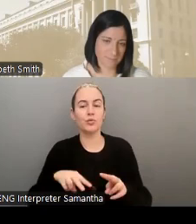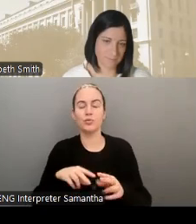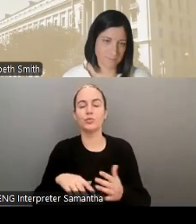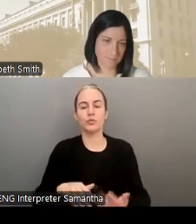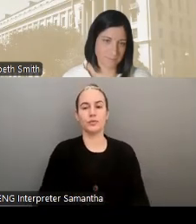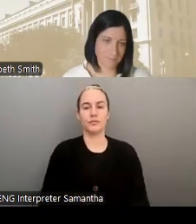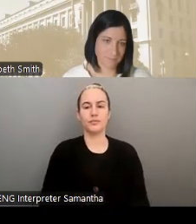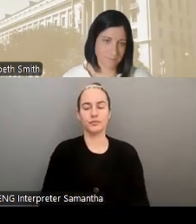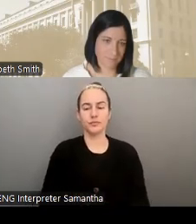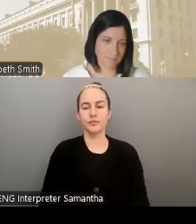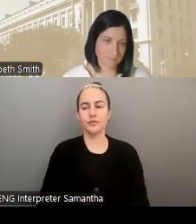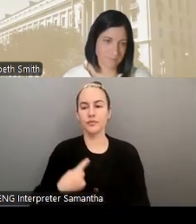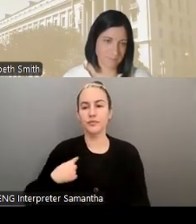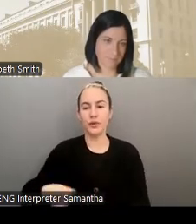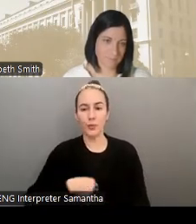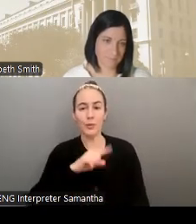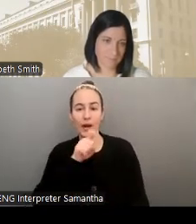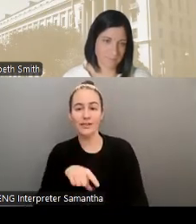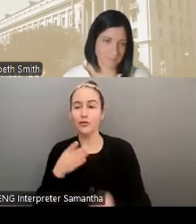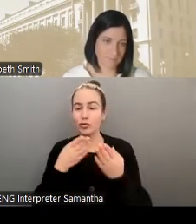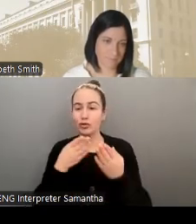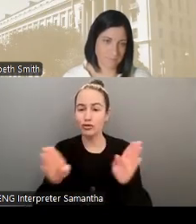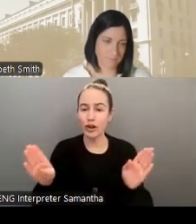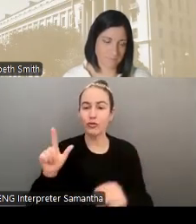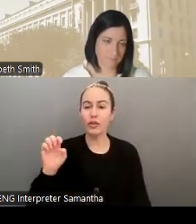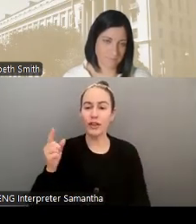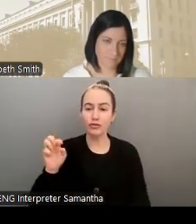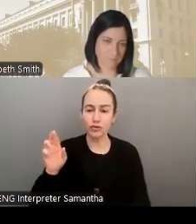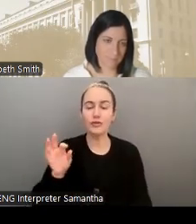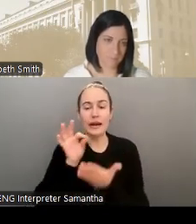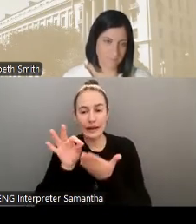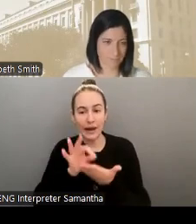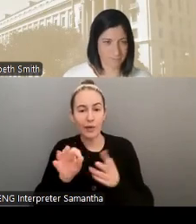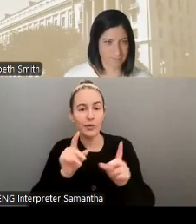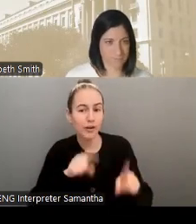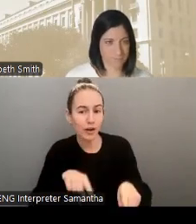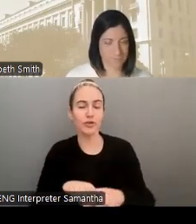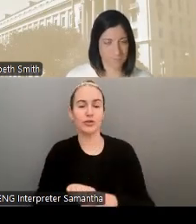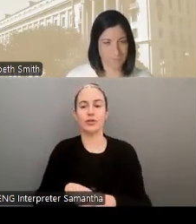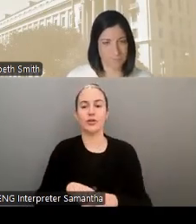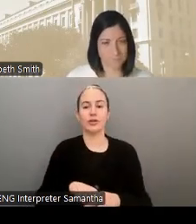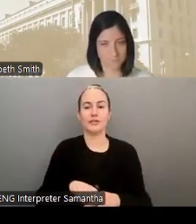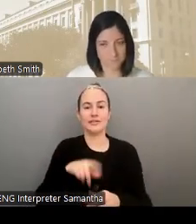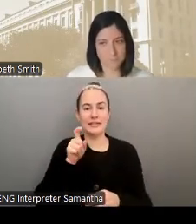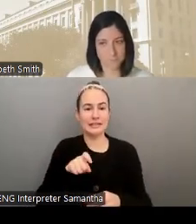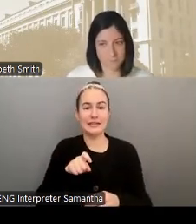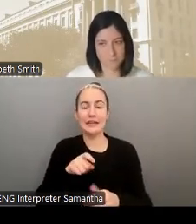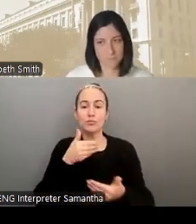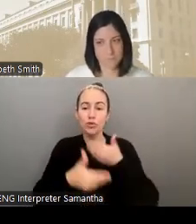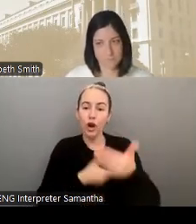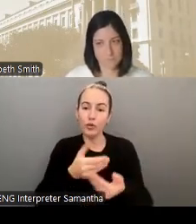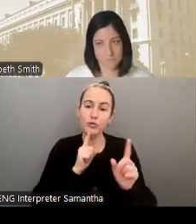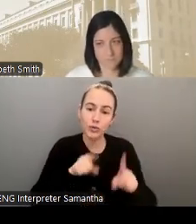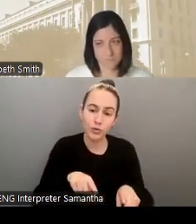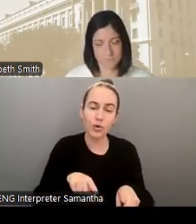ask for your general ledger, your accounting records. We ask for some of this support for progress reports that you may